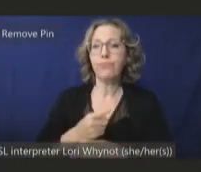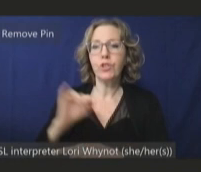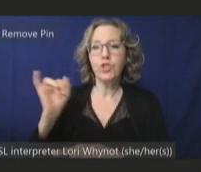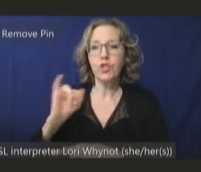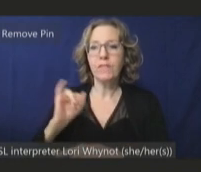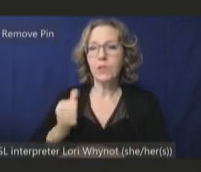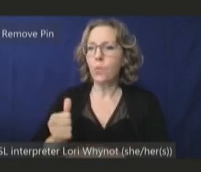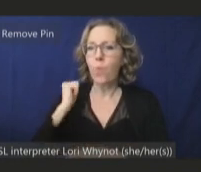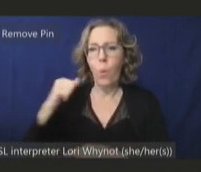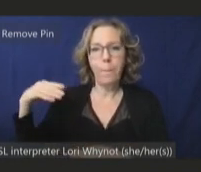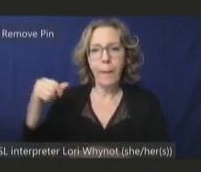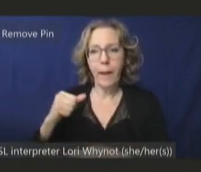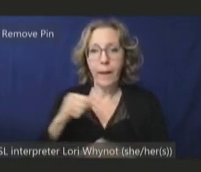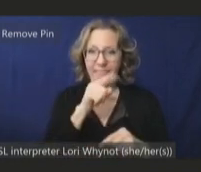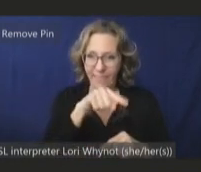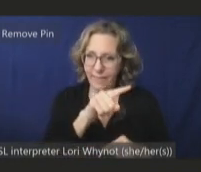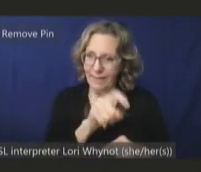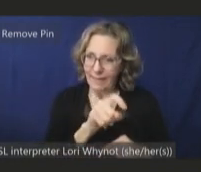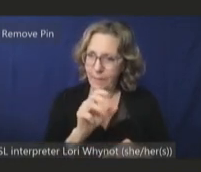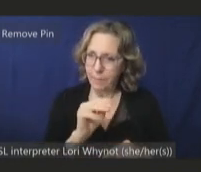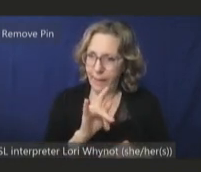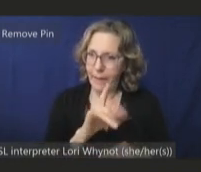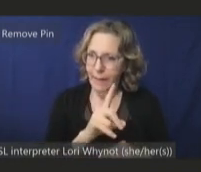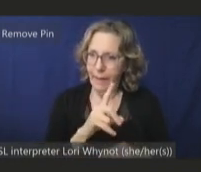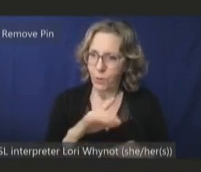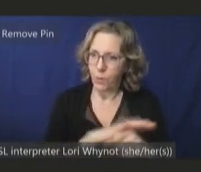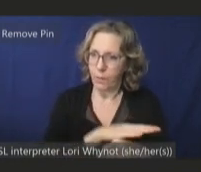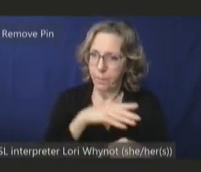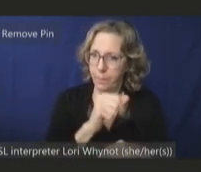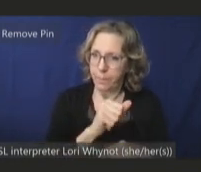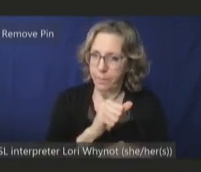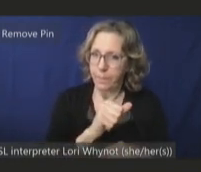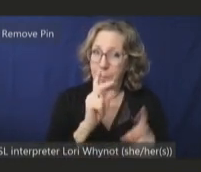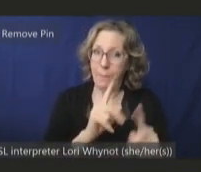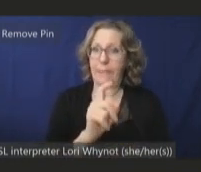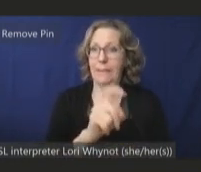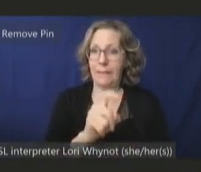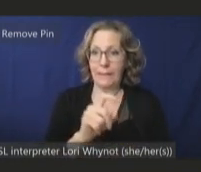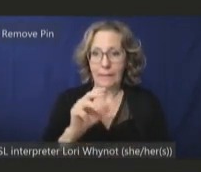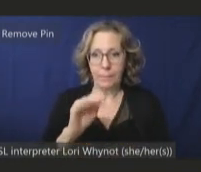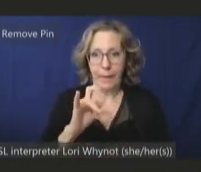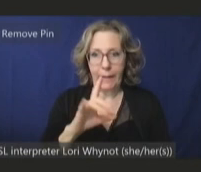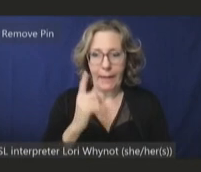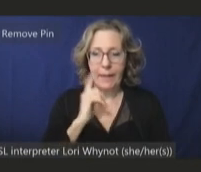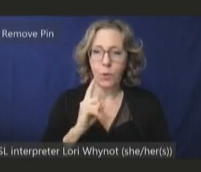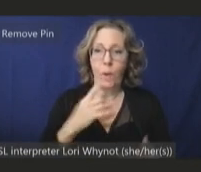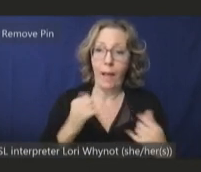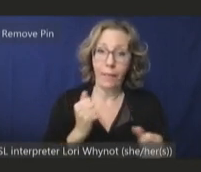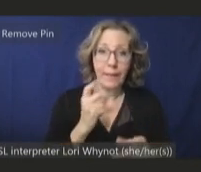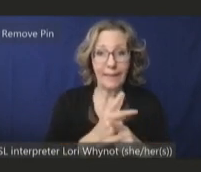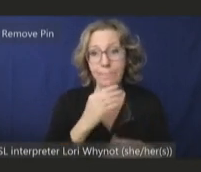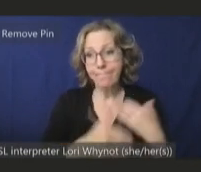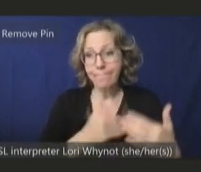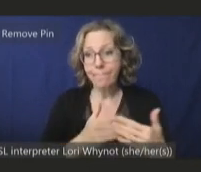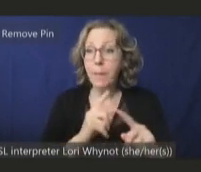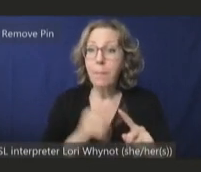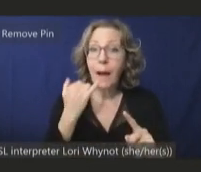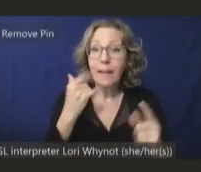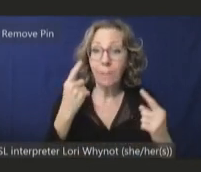Medicaid in order to stay healthy and to get up and get out of bed every day. But if you go to work and you make too much money,